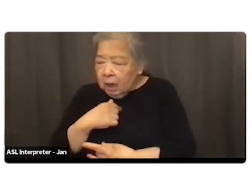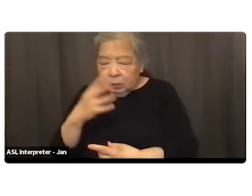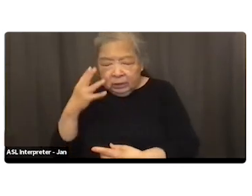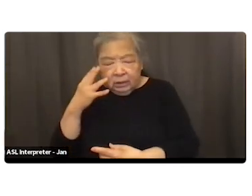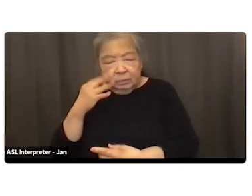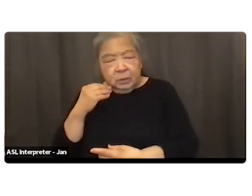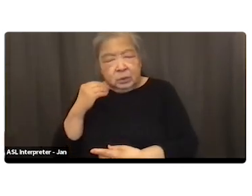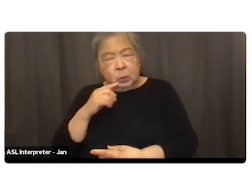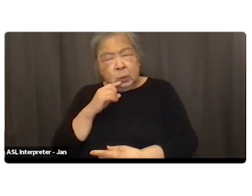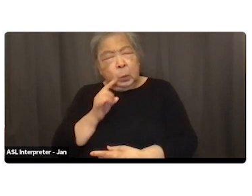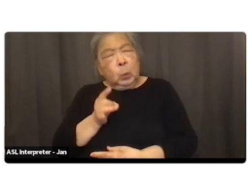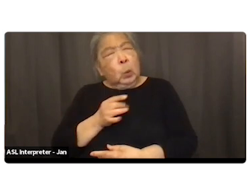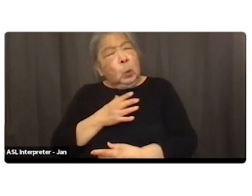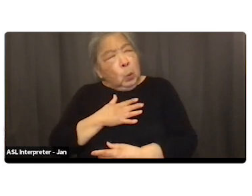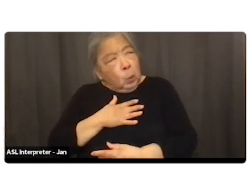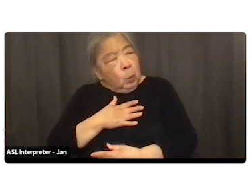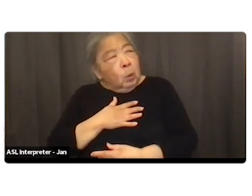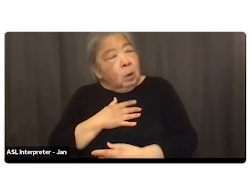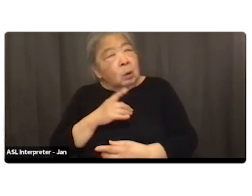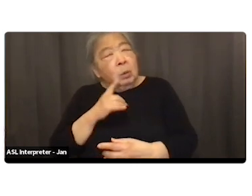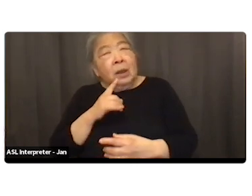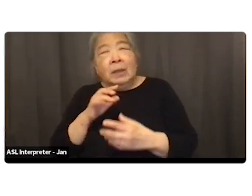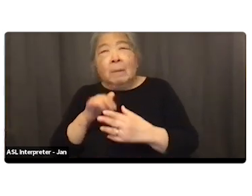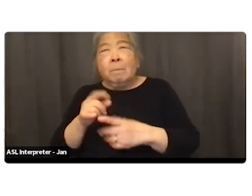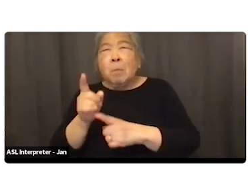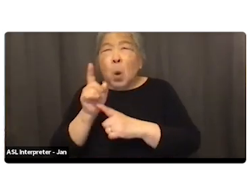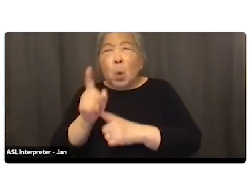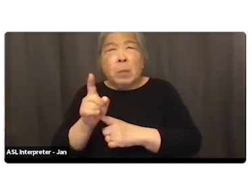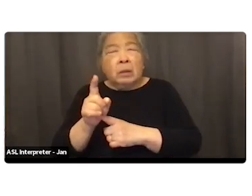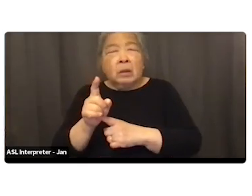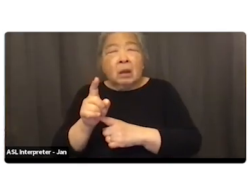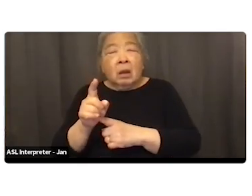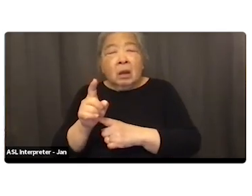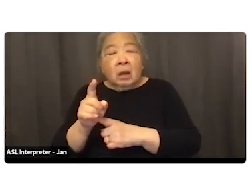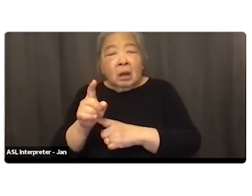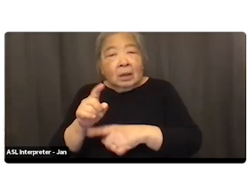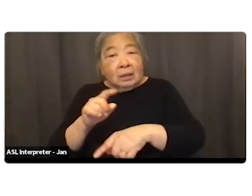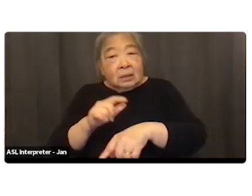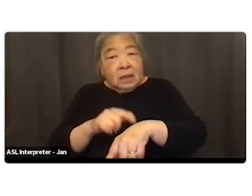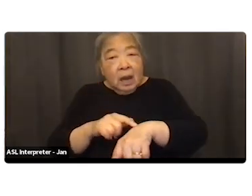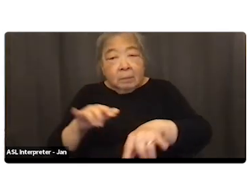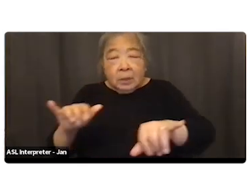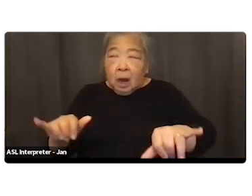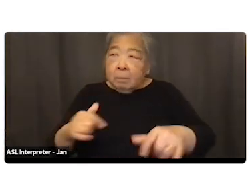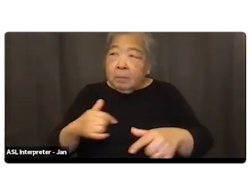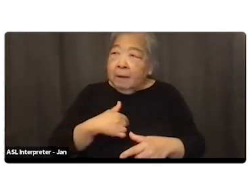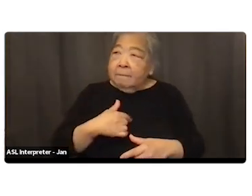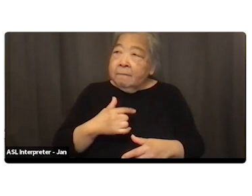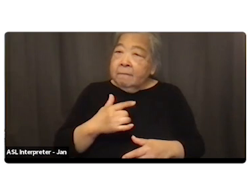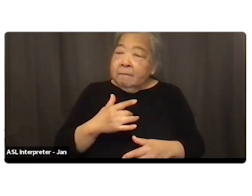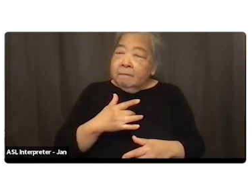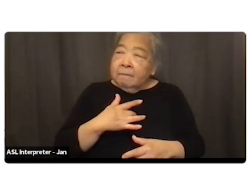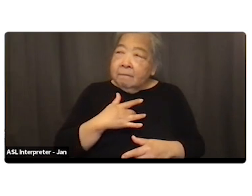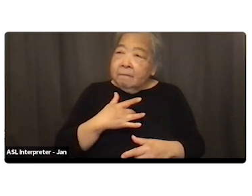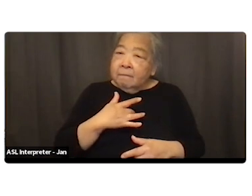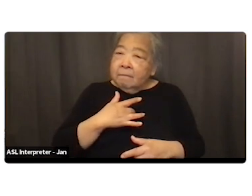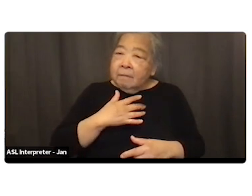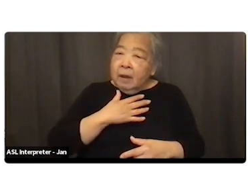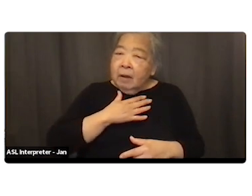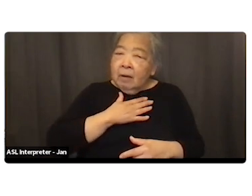profound, expansive moment, while also feeling very much